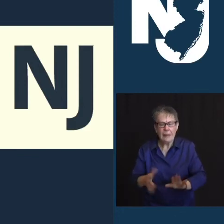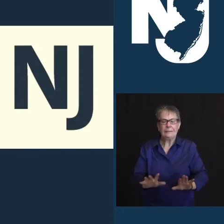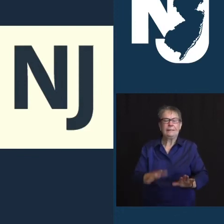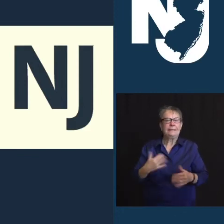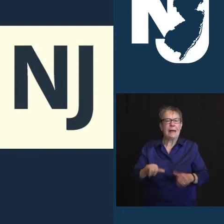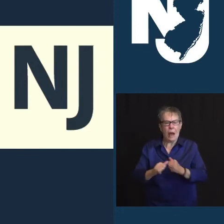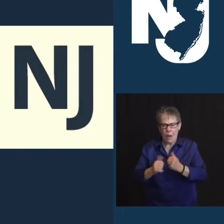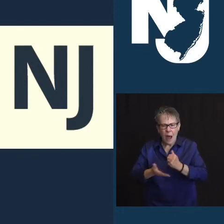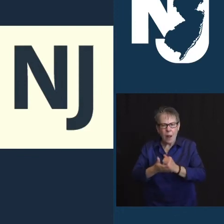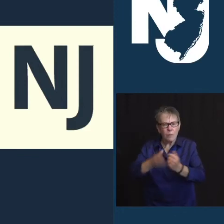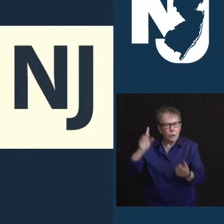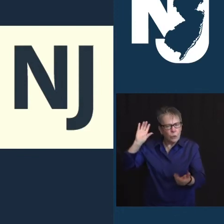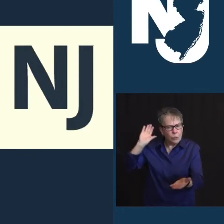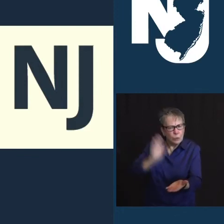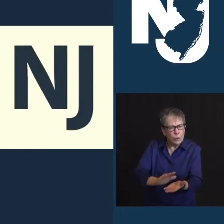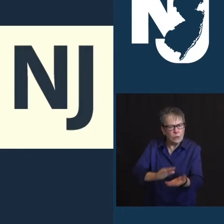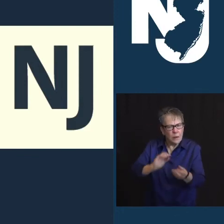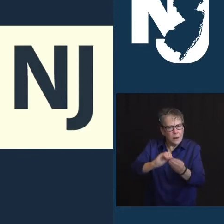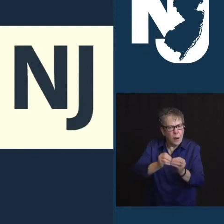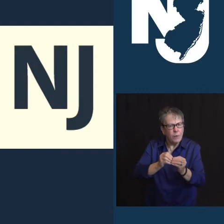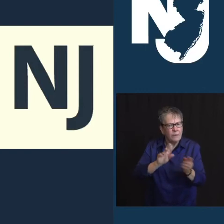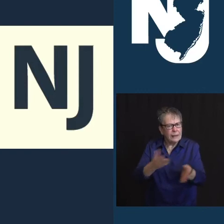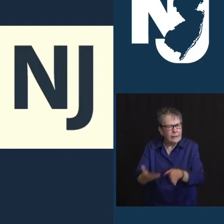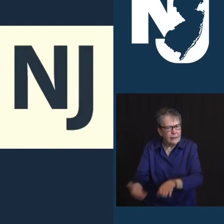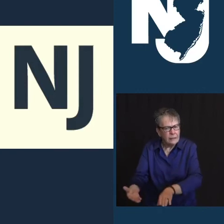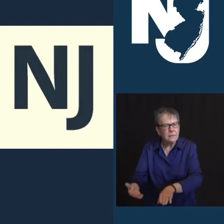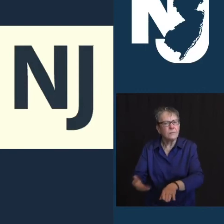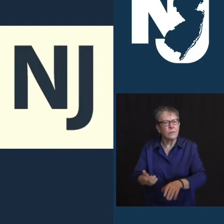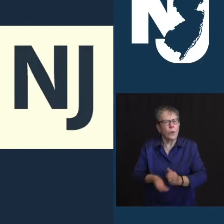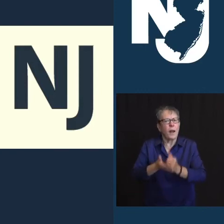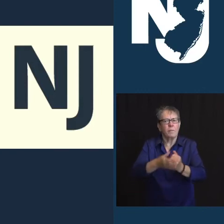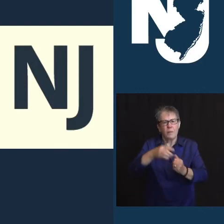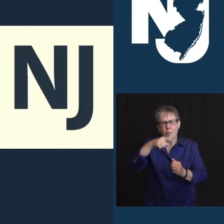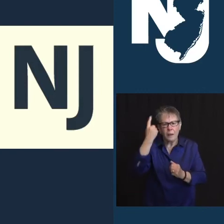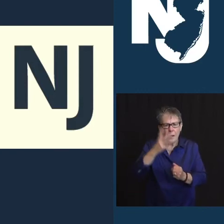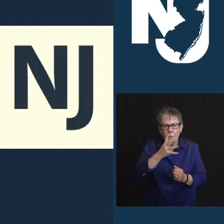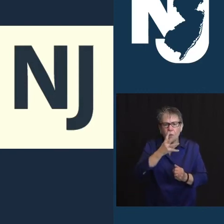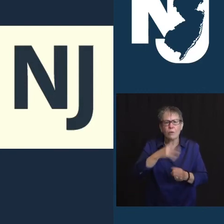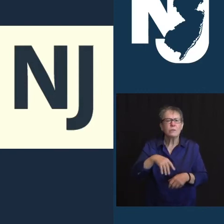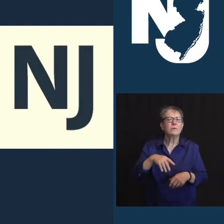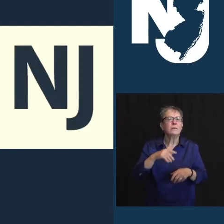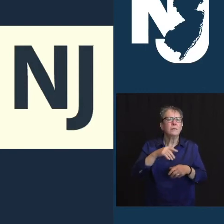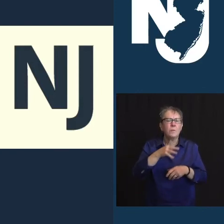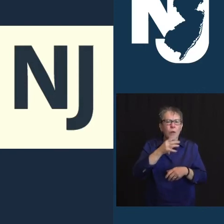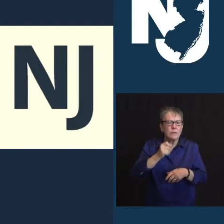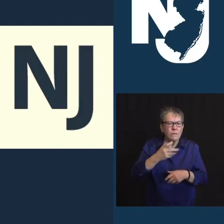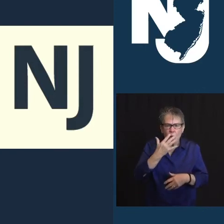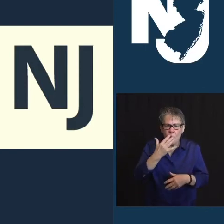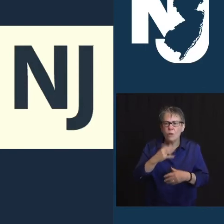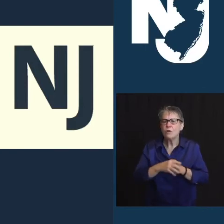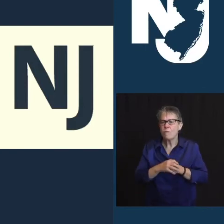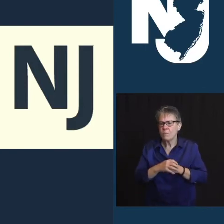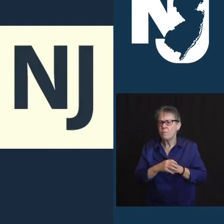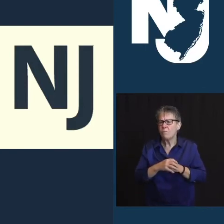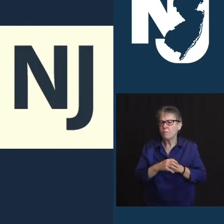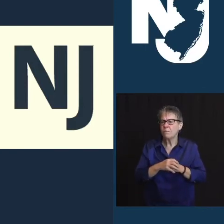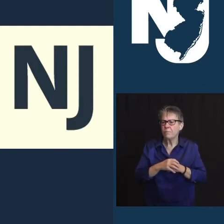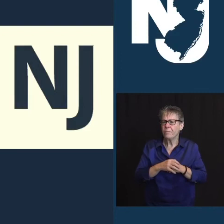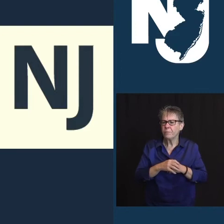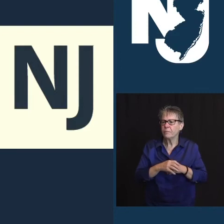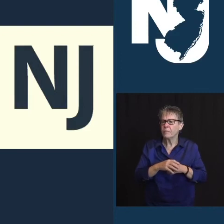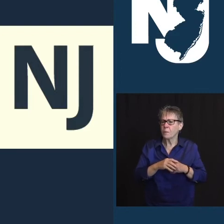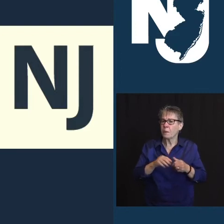America to have and raise a baby. I congratulate the First Lady and everyone involved with the Nurture NJ initiative on